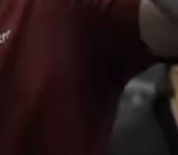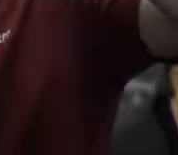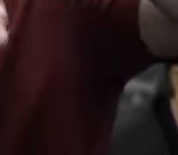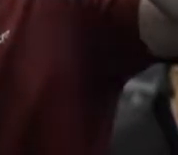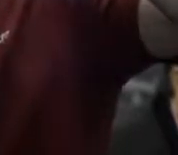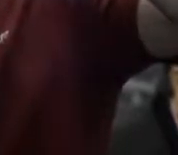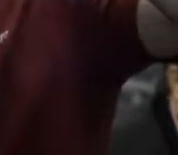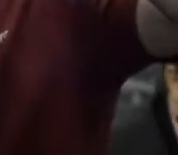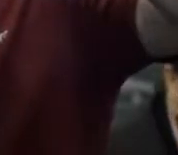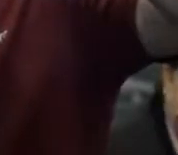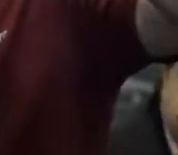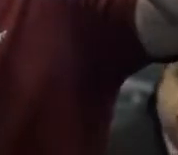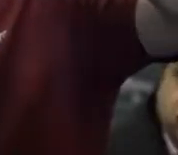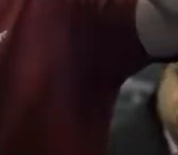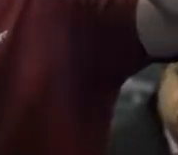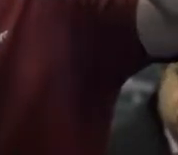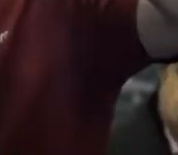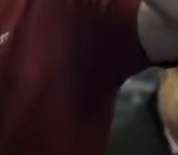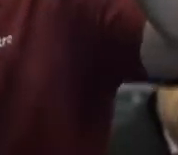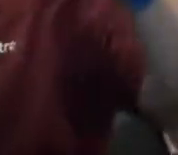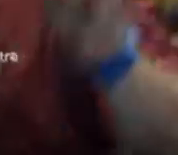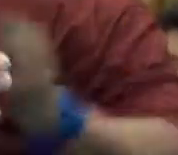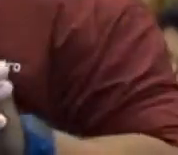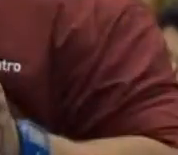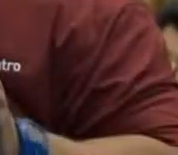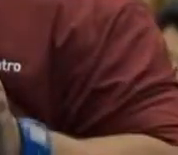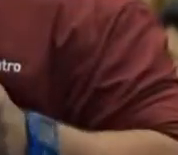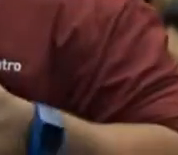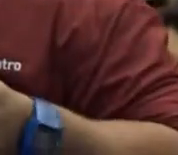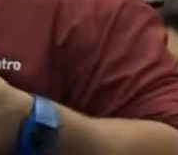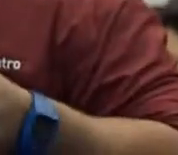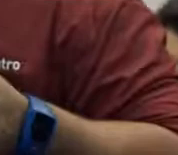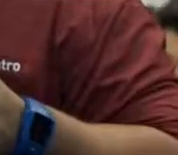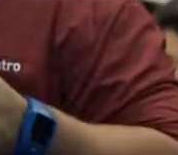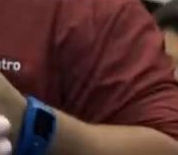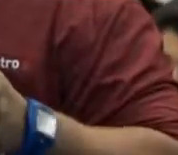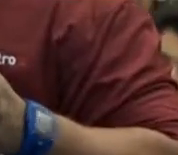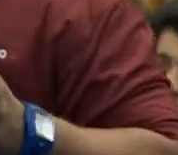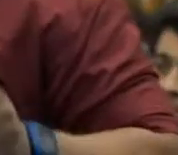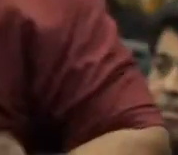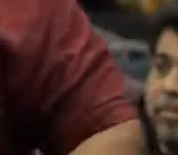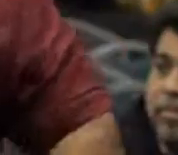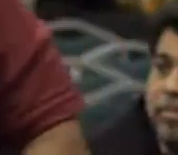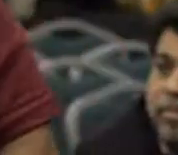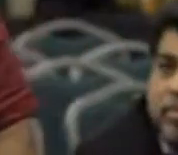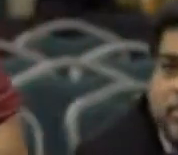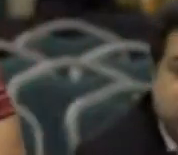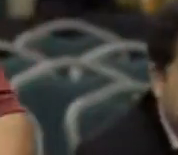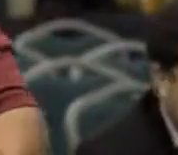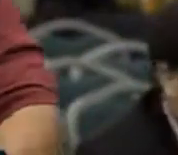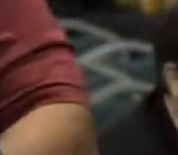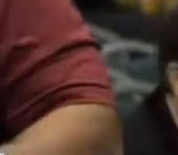or whatever mechanism. There's an issue of time and immediacy and